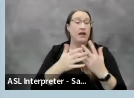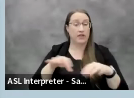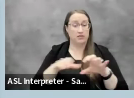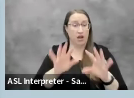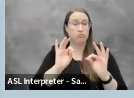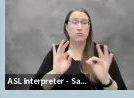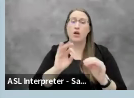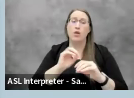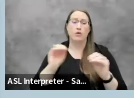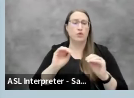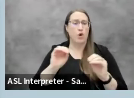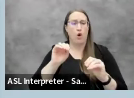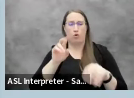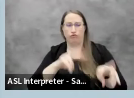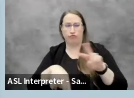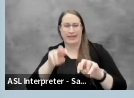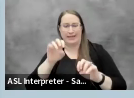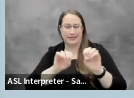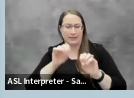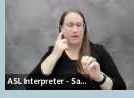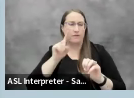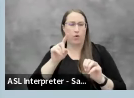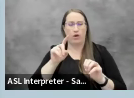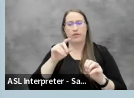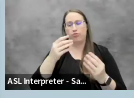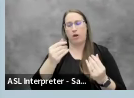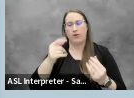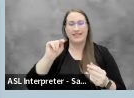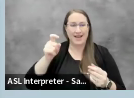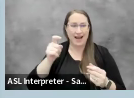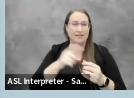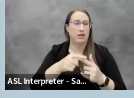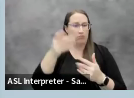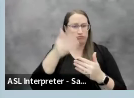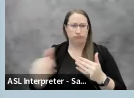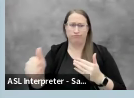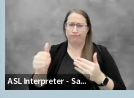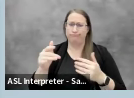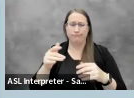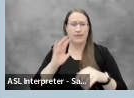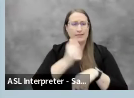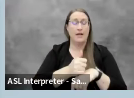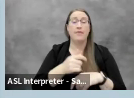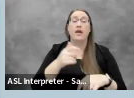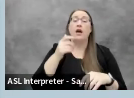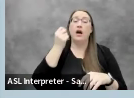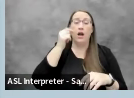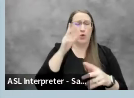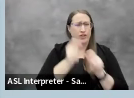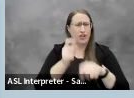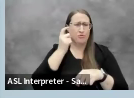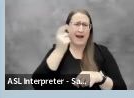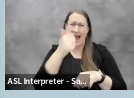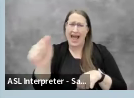of property taxes, and your estate planning documents are in effect. You can change your mind on any of these documents as long as you have